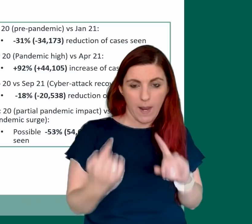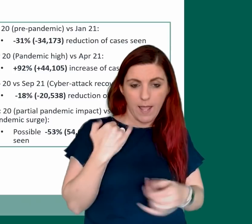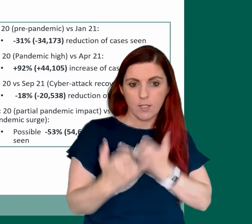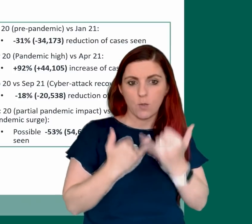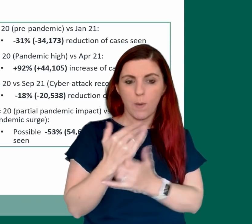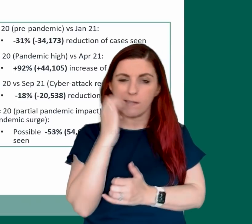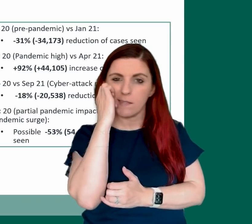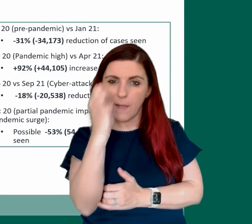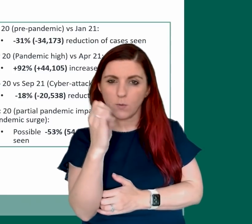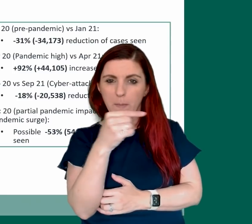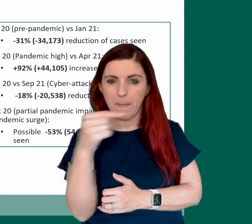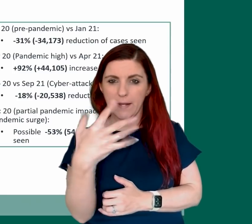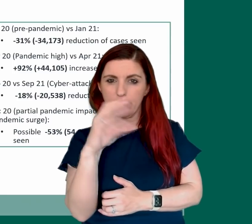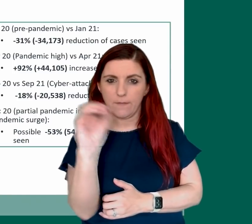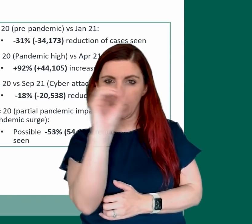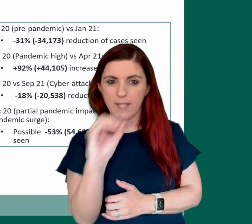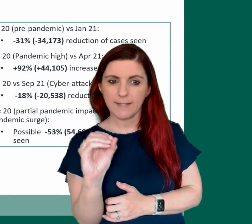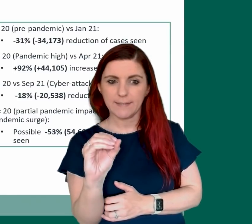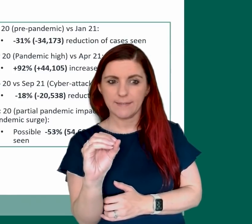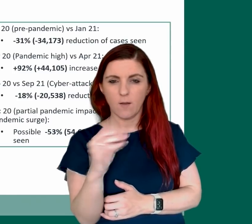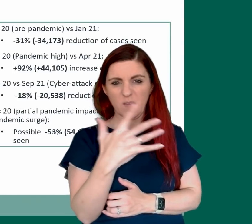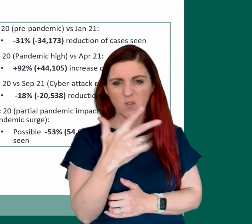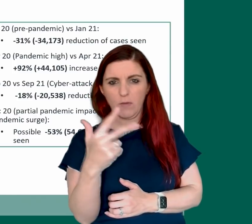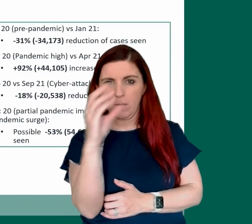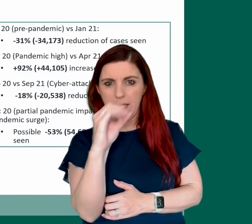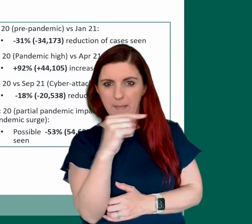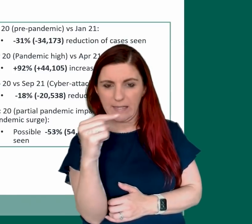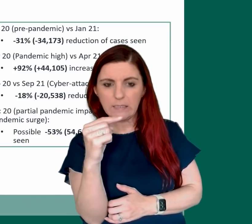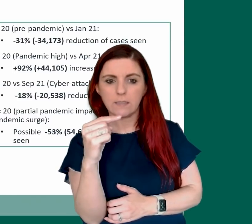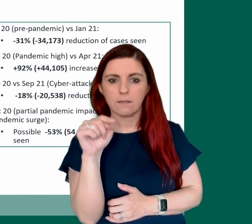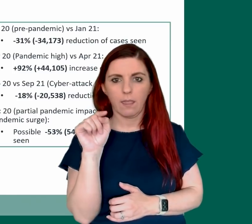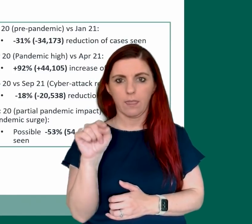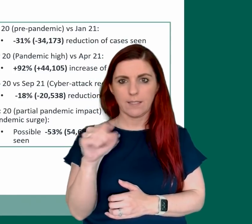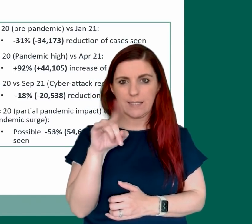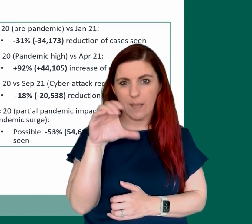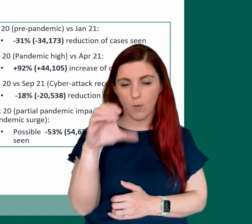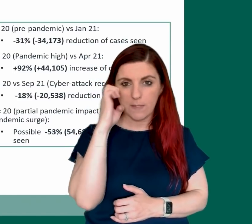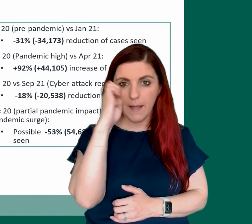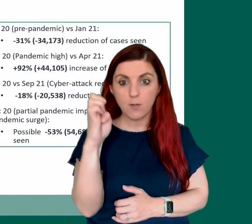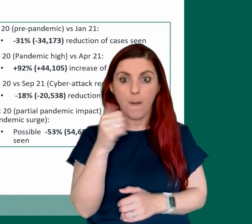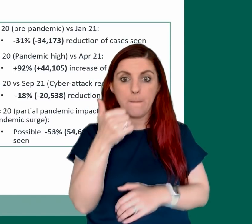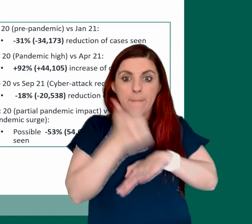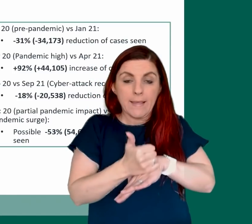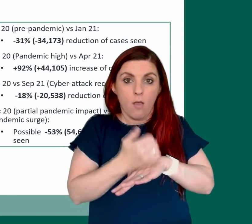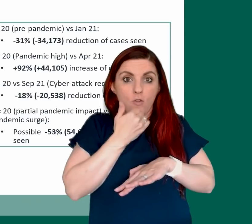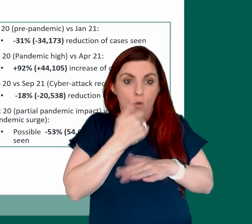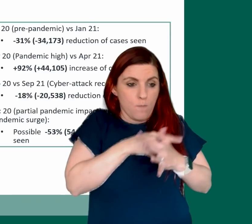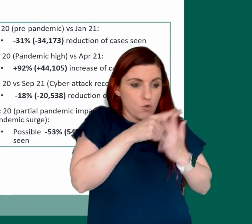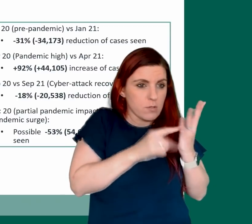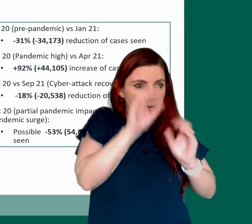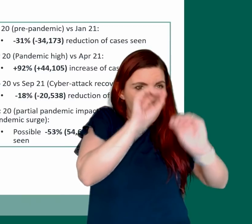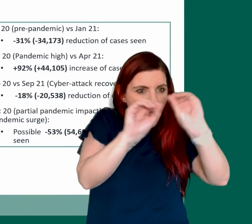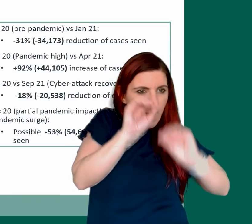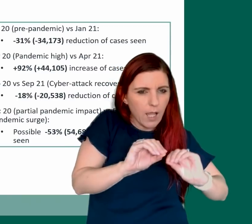we'll possibly be down to minus 53%. So we are seeing, based on the numbers now and the modelling that we have available to us, that there could